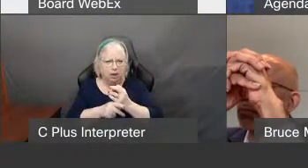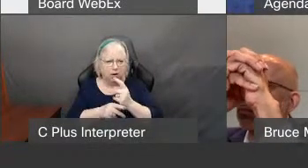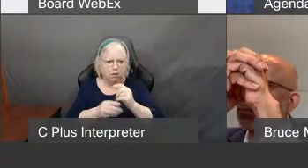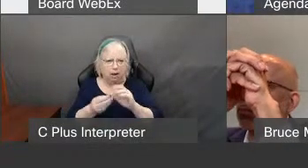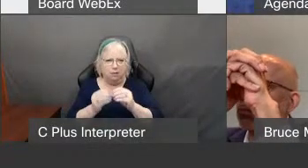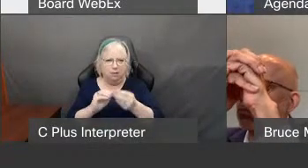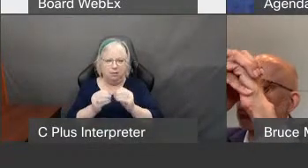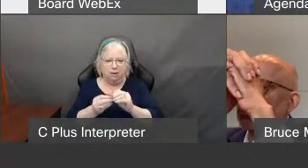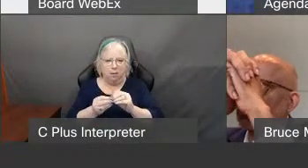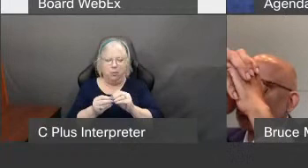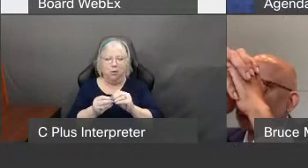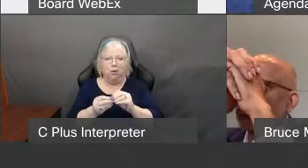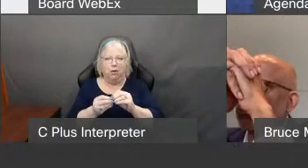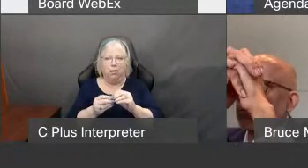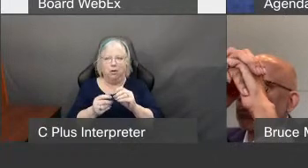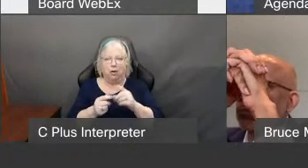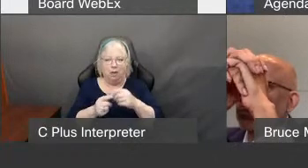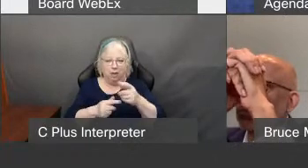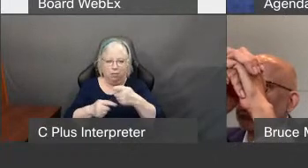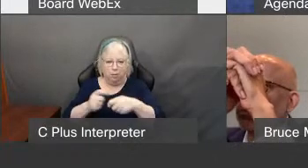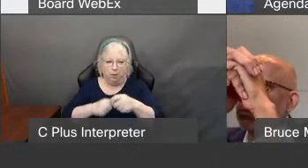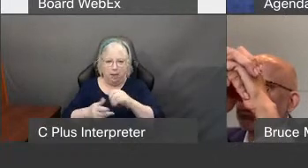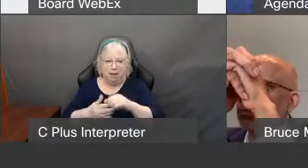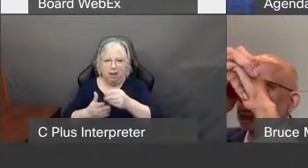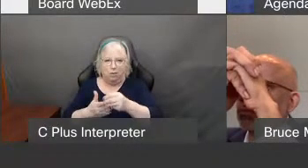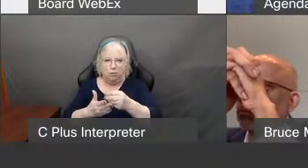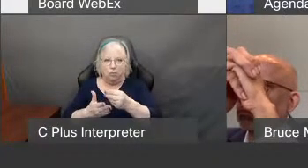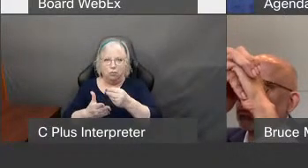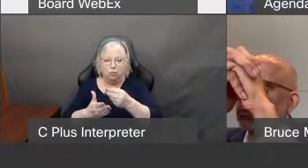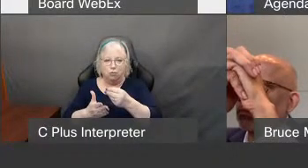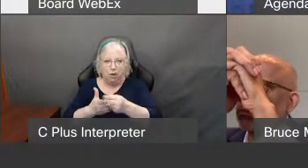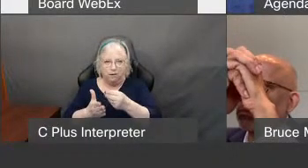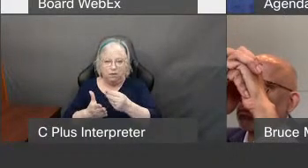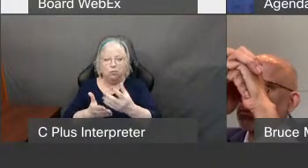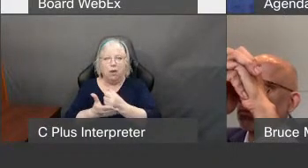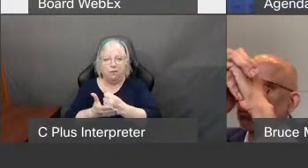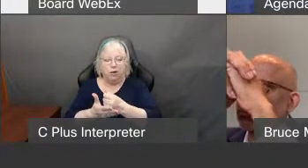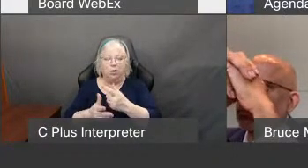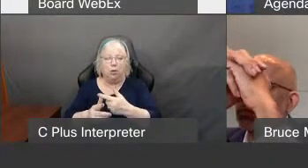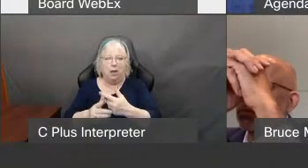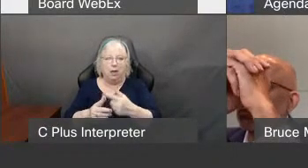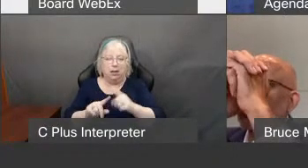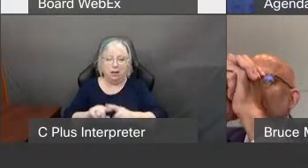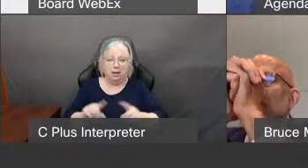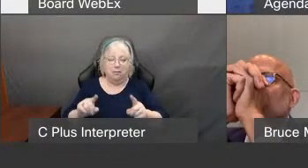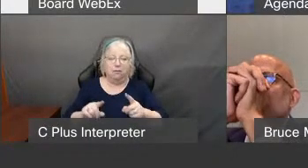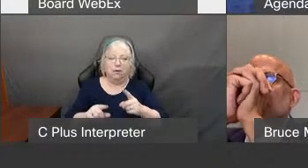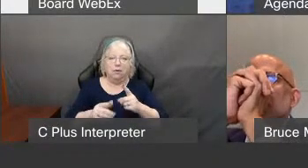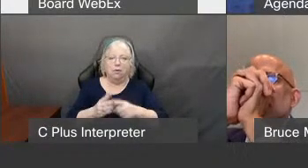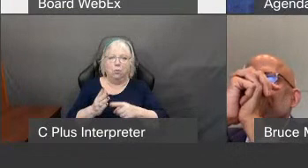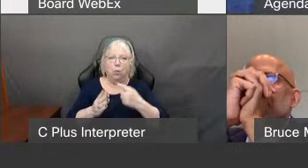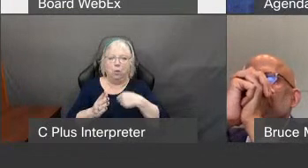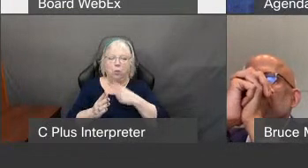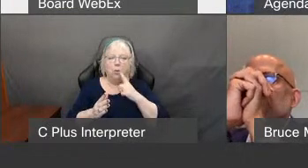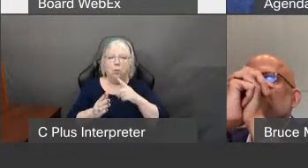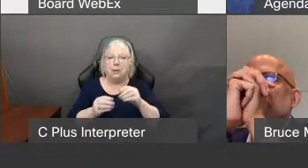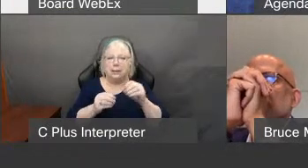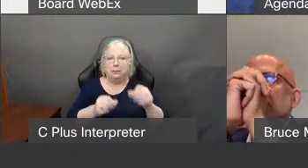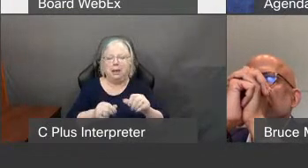is, replace that revenue, and then the difference is what we will use based on the eligible uses that you